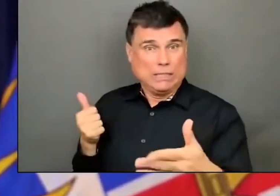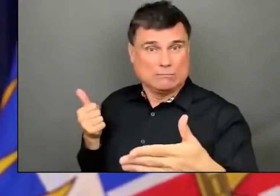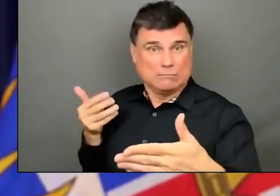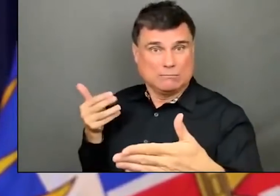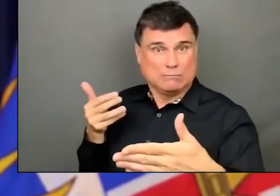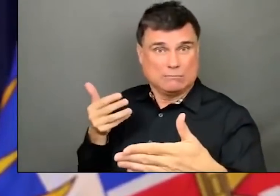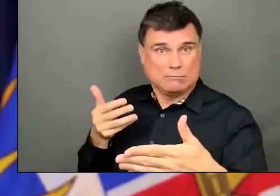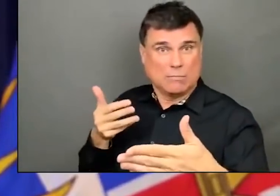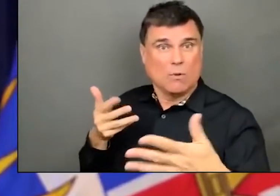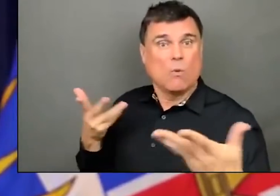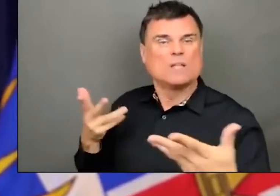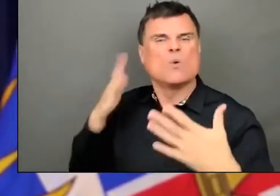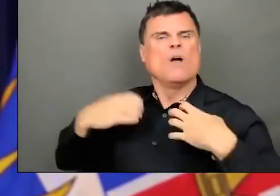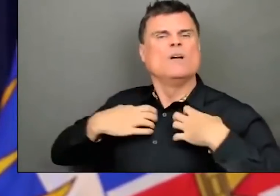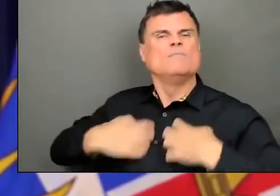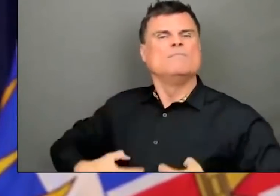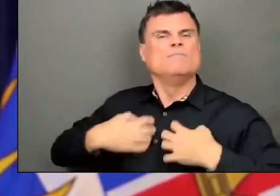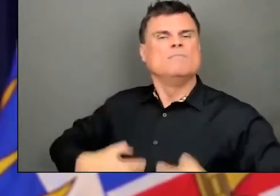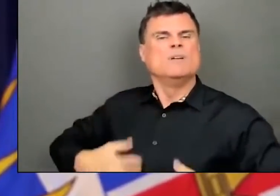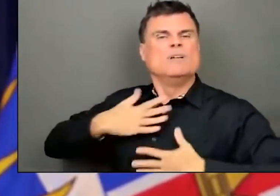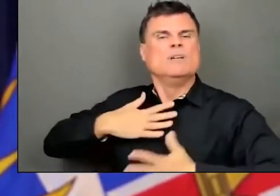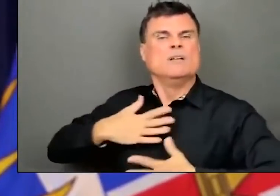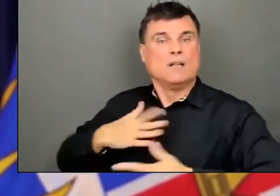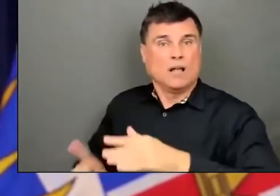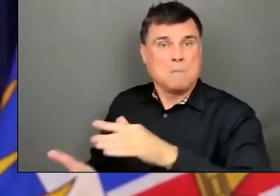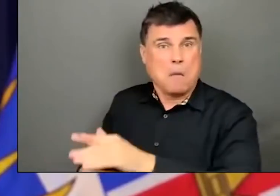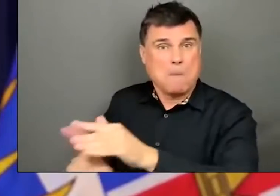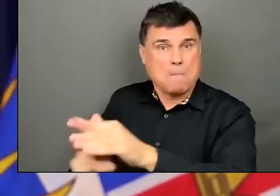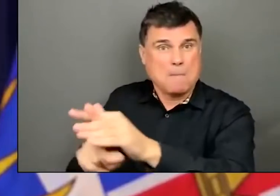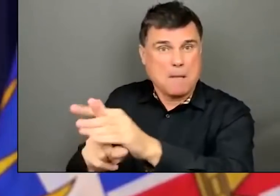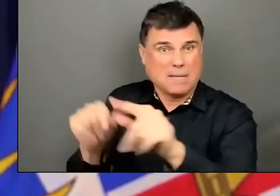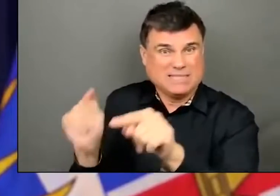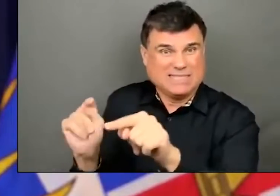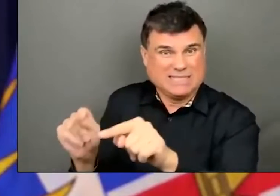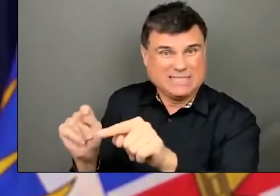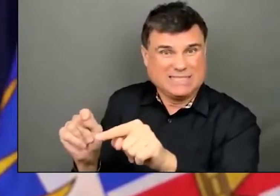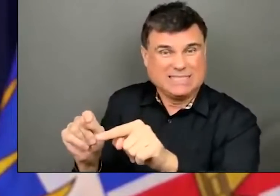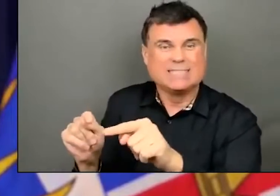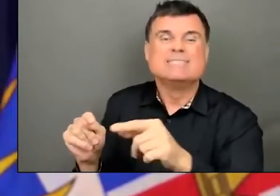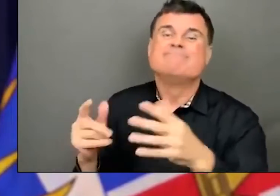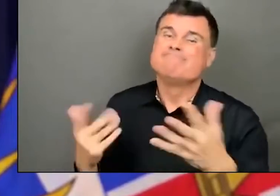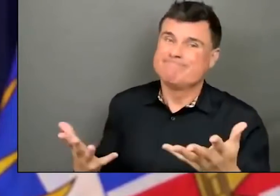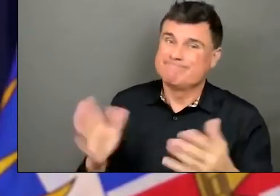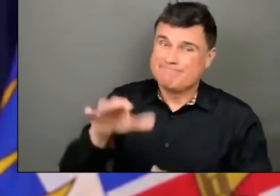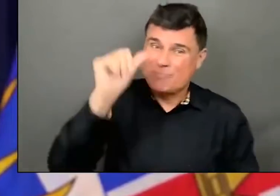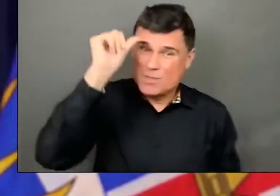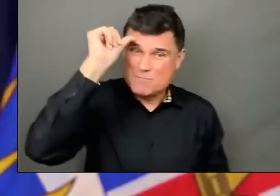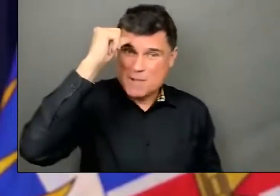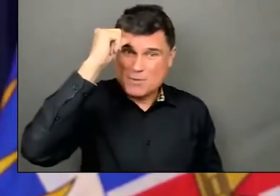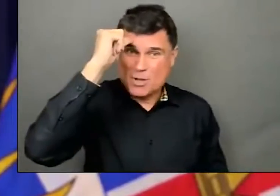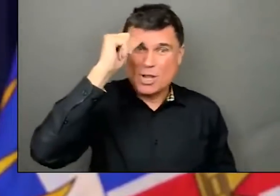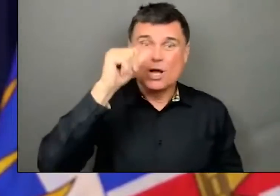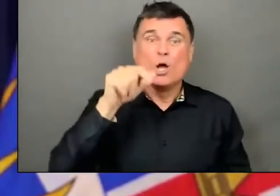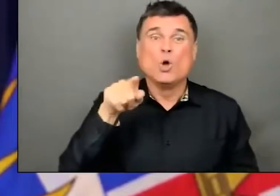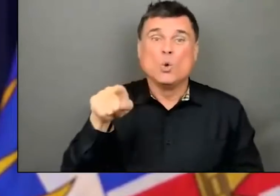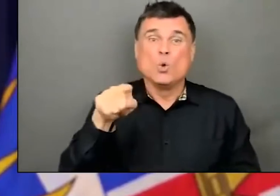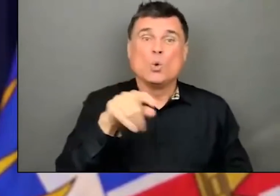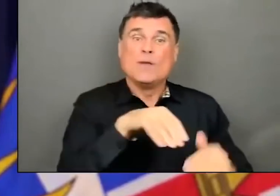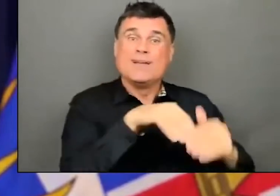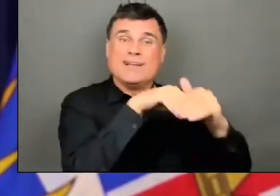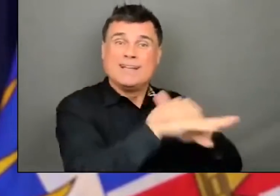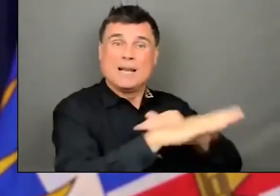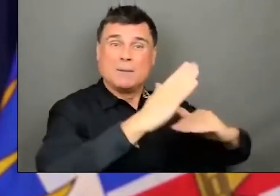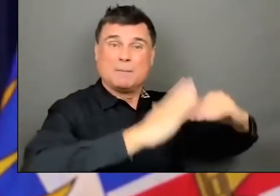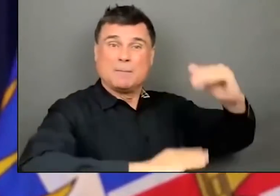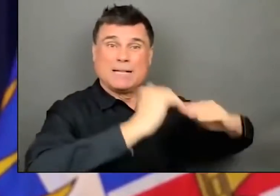And COVID-19 can be the unwanted package that comes with us. So the restrictions we have in place and the actions we